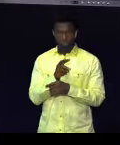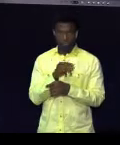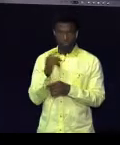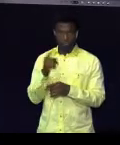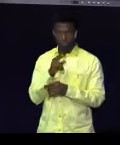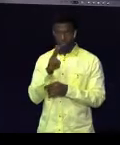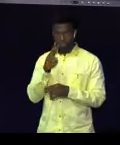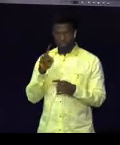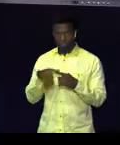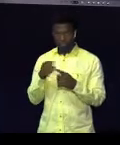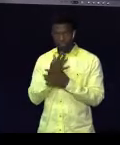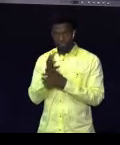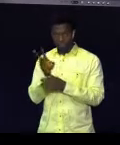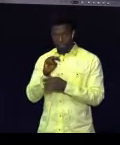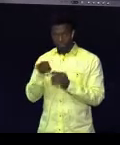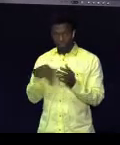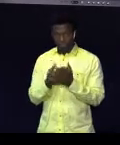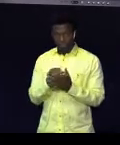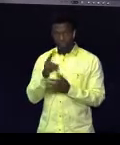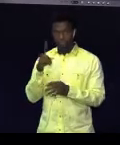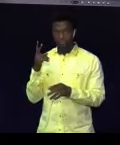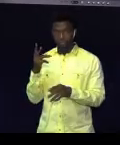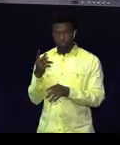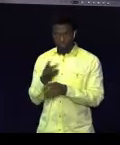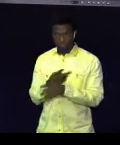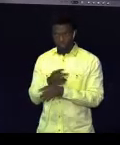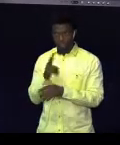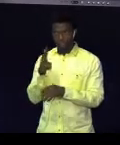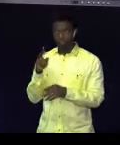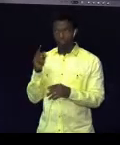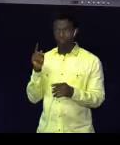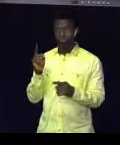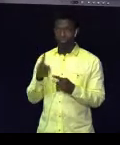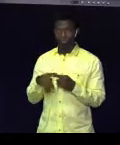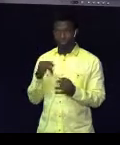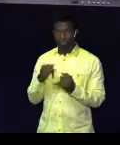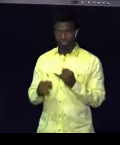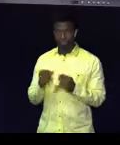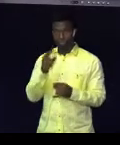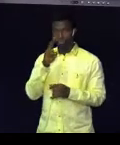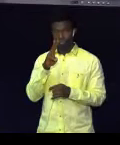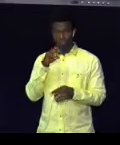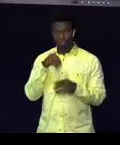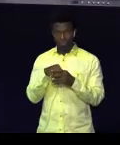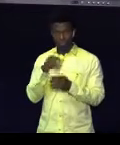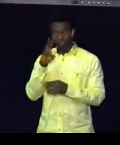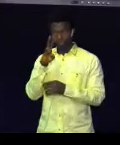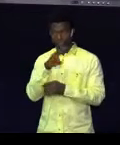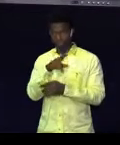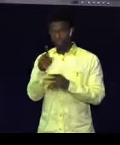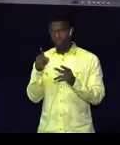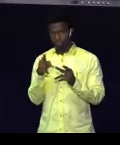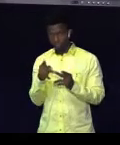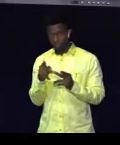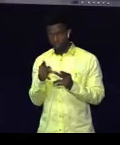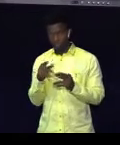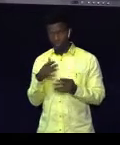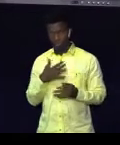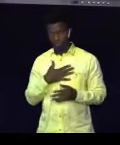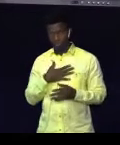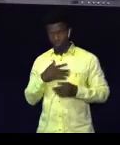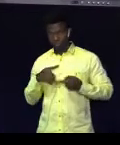2. Only 2s to divide this one. That is 2 times 2 times 2, and all the way to the end you have 2 in